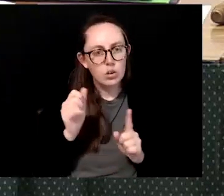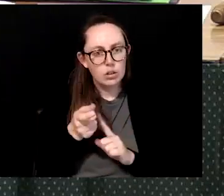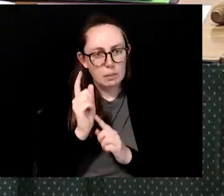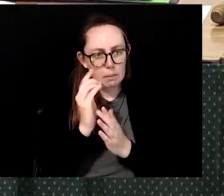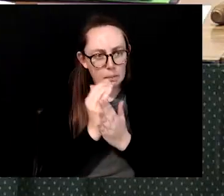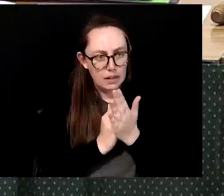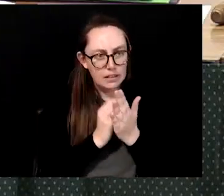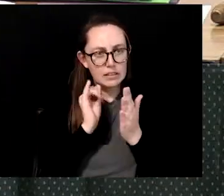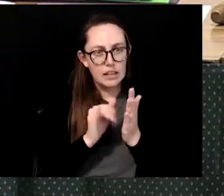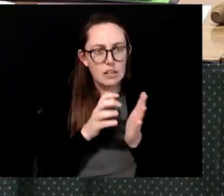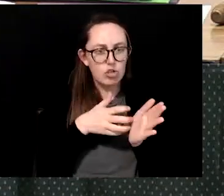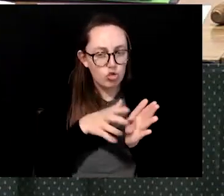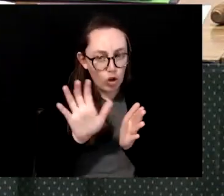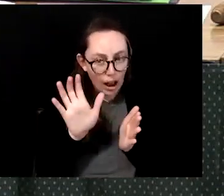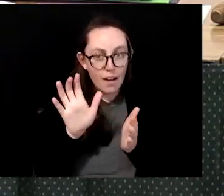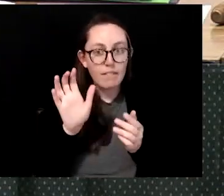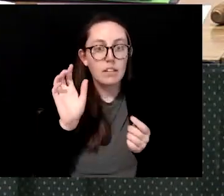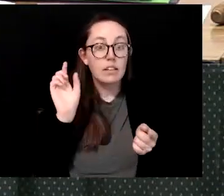approved